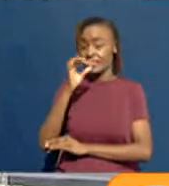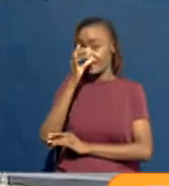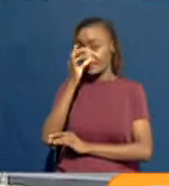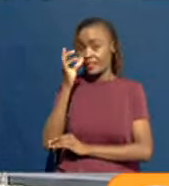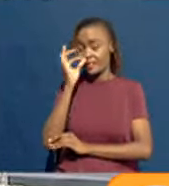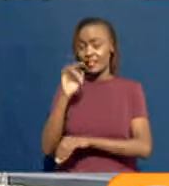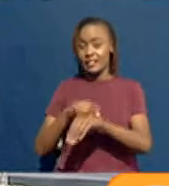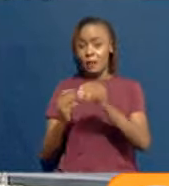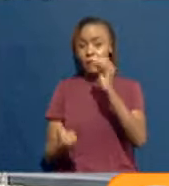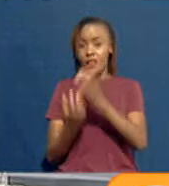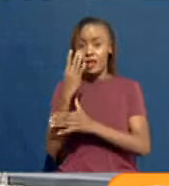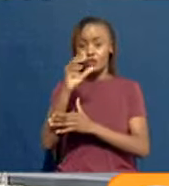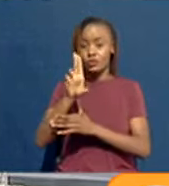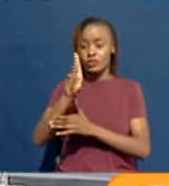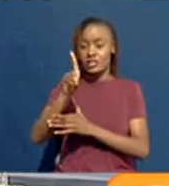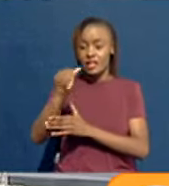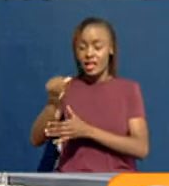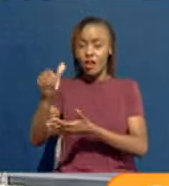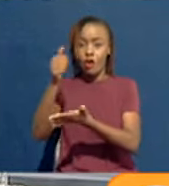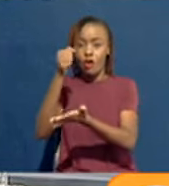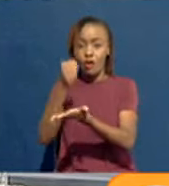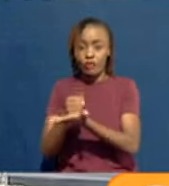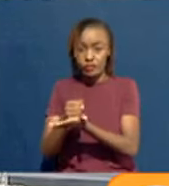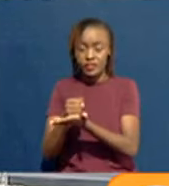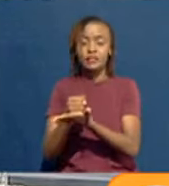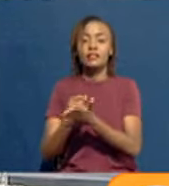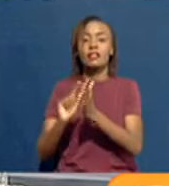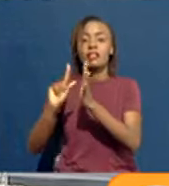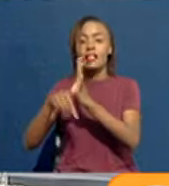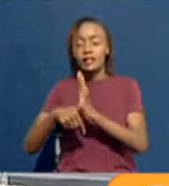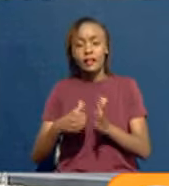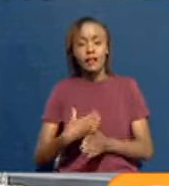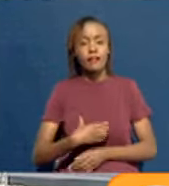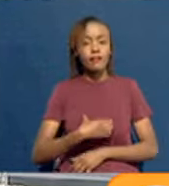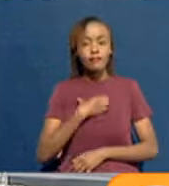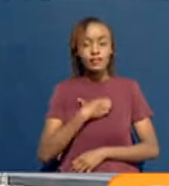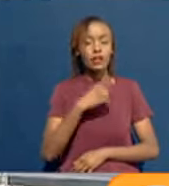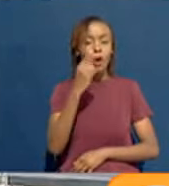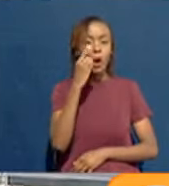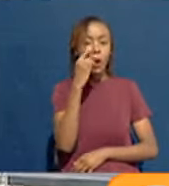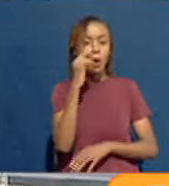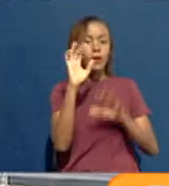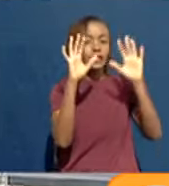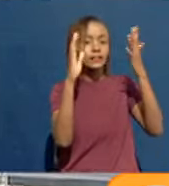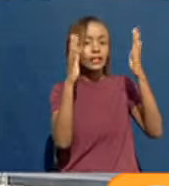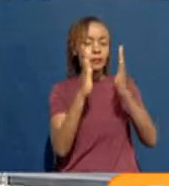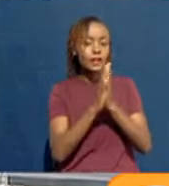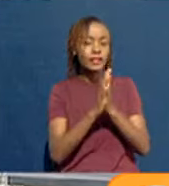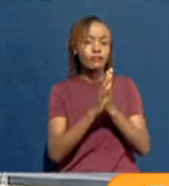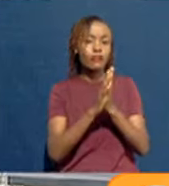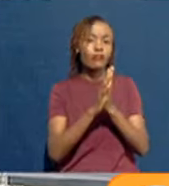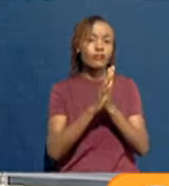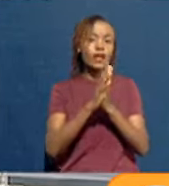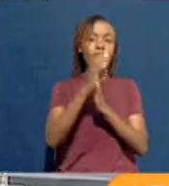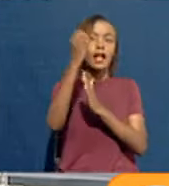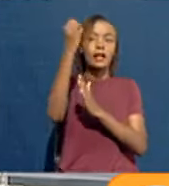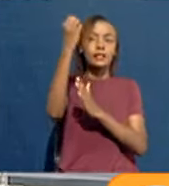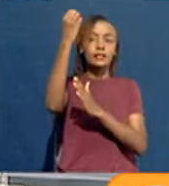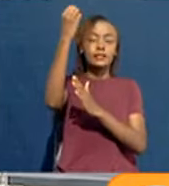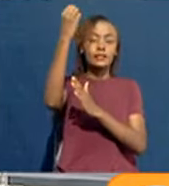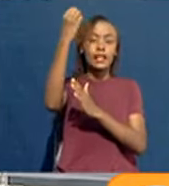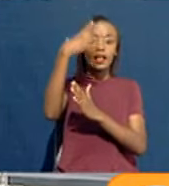Central Region UDA offices before attending the homecoming ceremony of Energy PS Alex Washira in